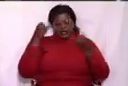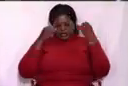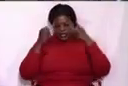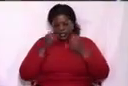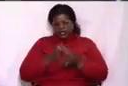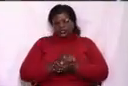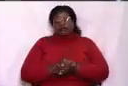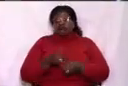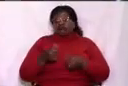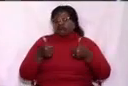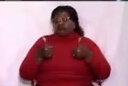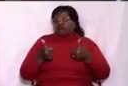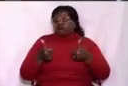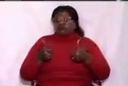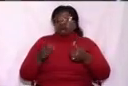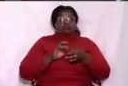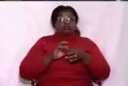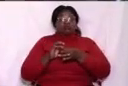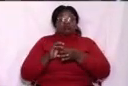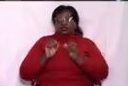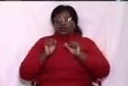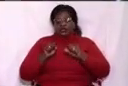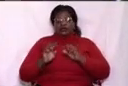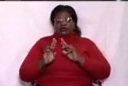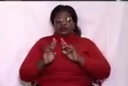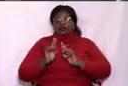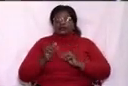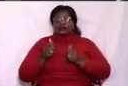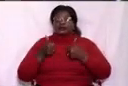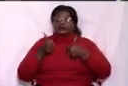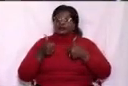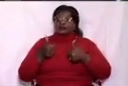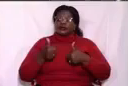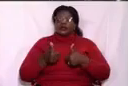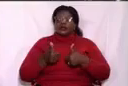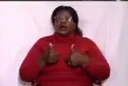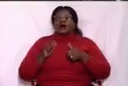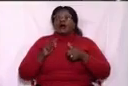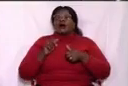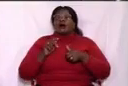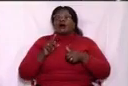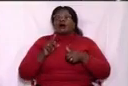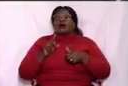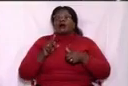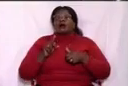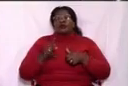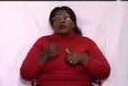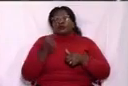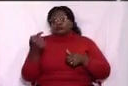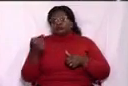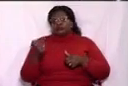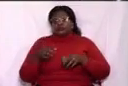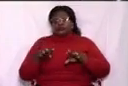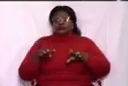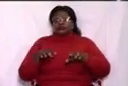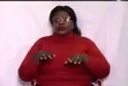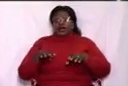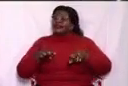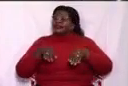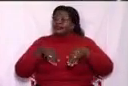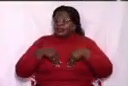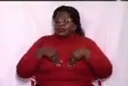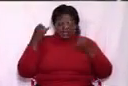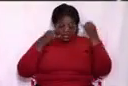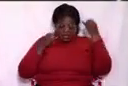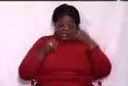they're really engaging. So you are also open to ideas from your customers? Yes, I mean, we